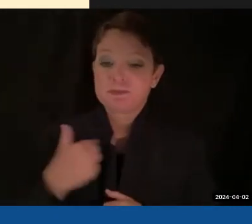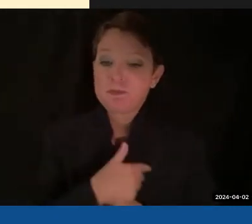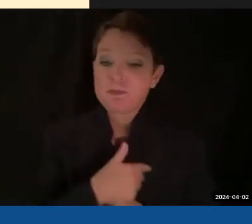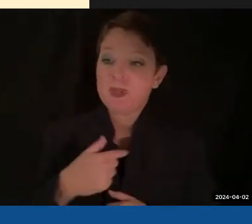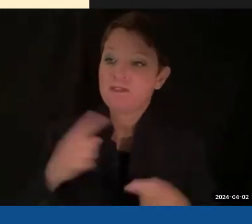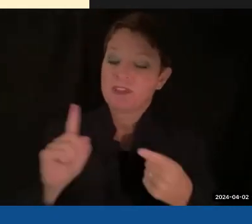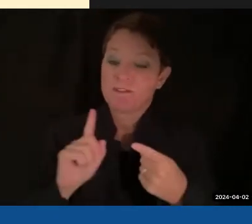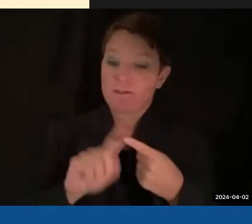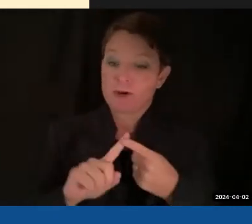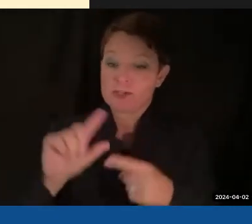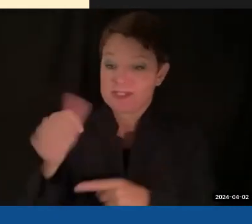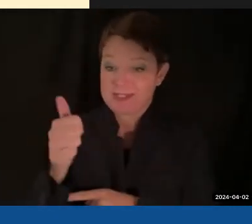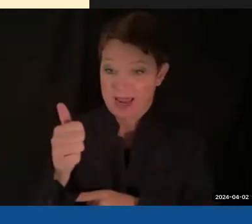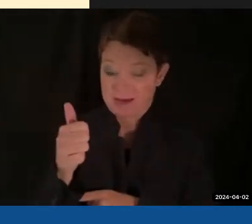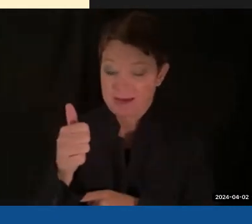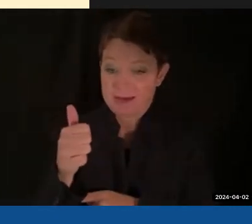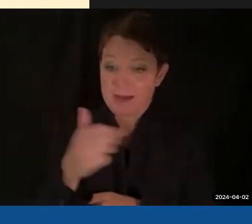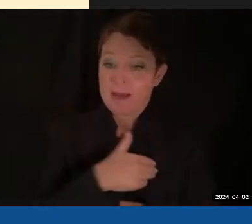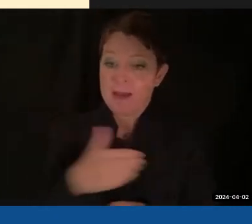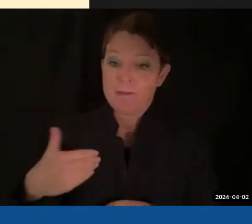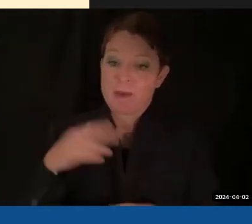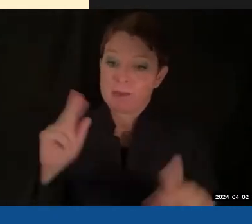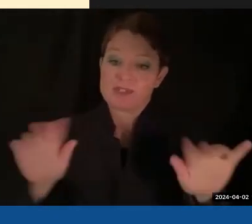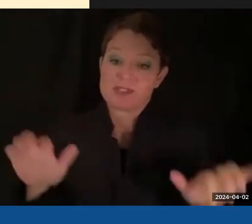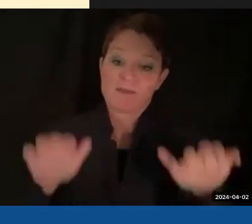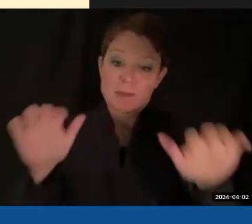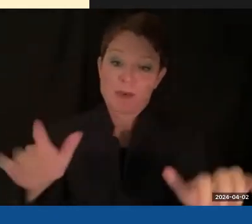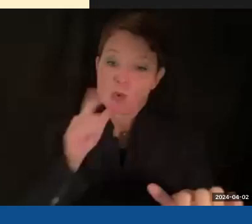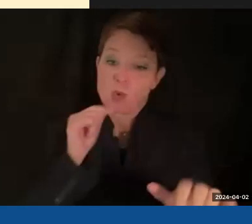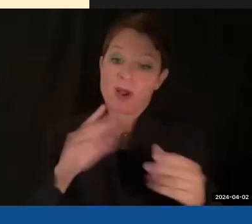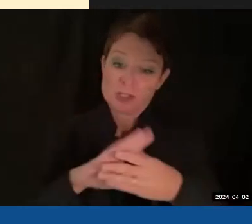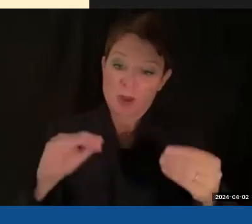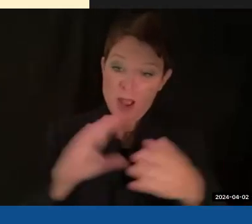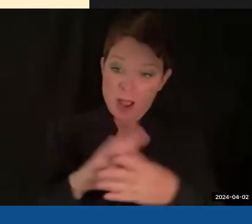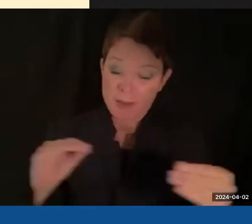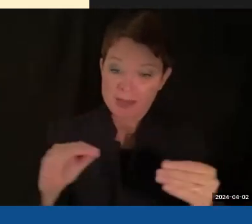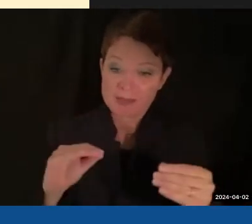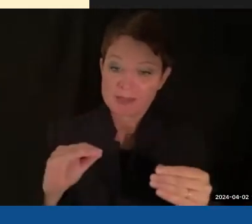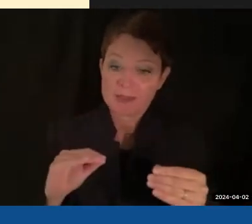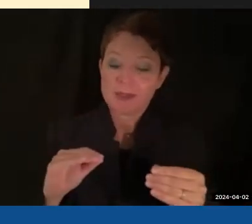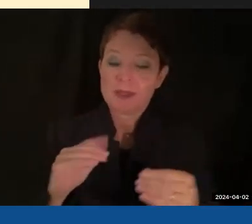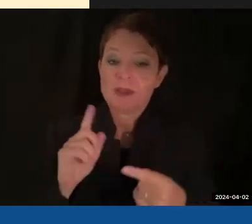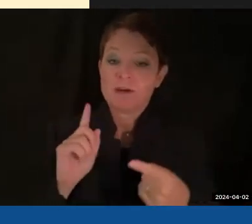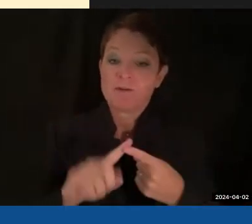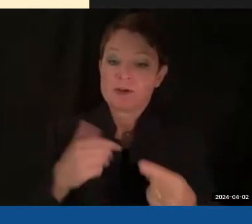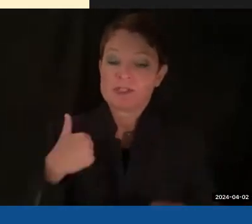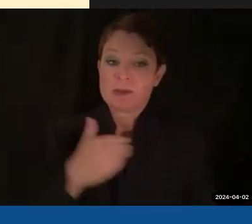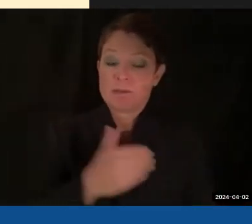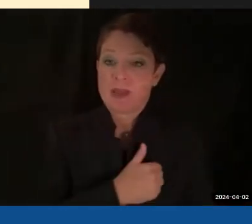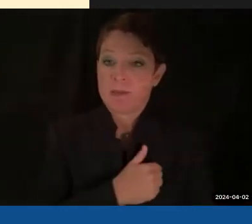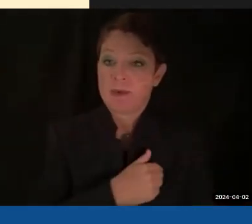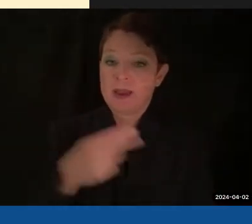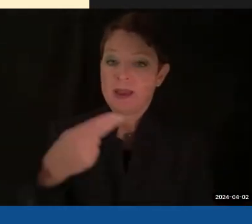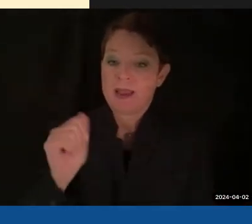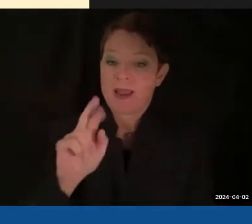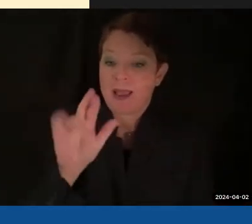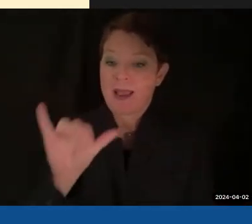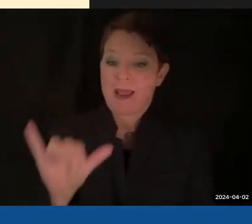first 10 members of the public that wish to speak to this project. The first member is